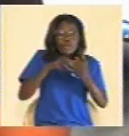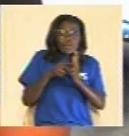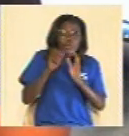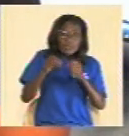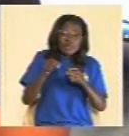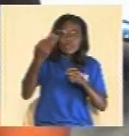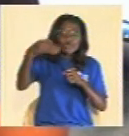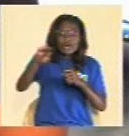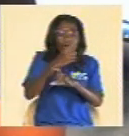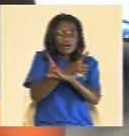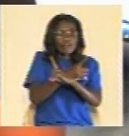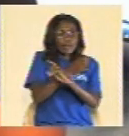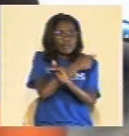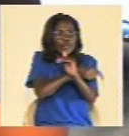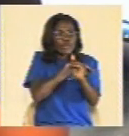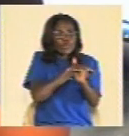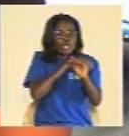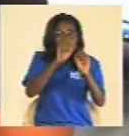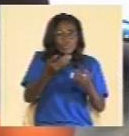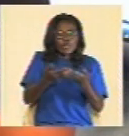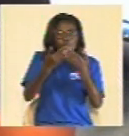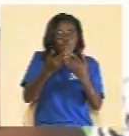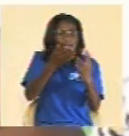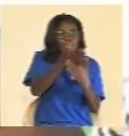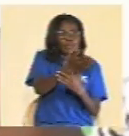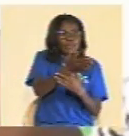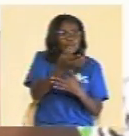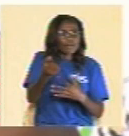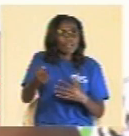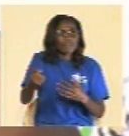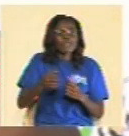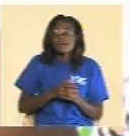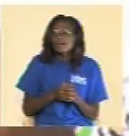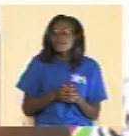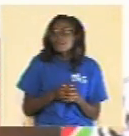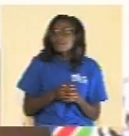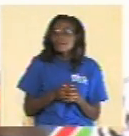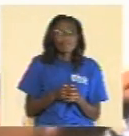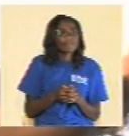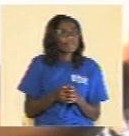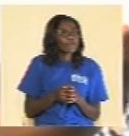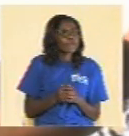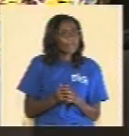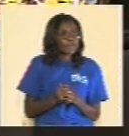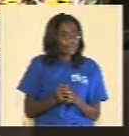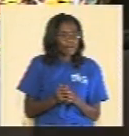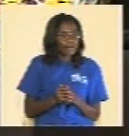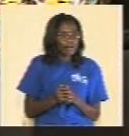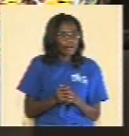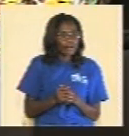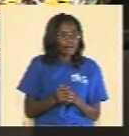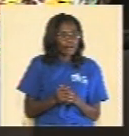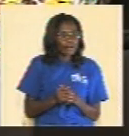They are nearby and they are accessible. And they will help you. Doctor, you spoke